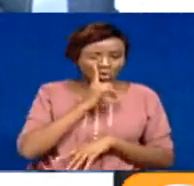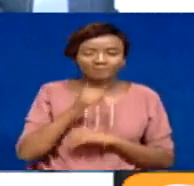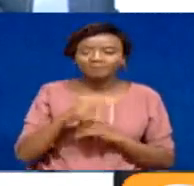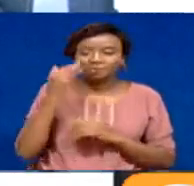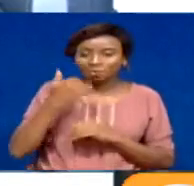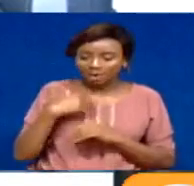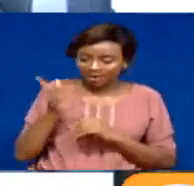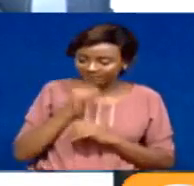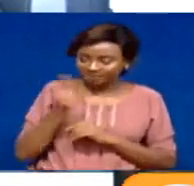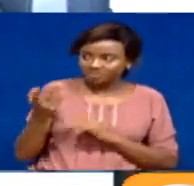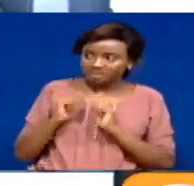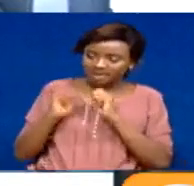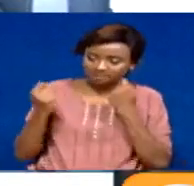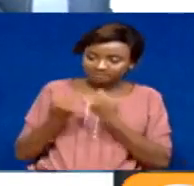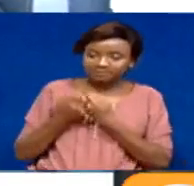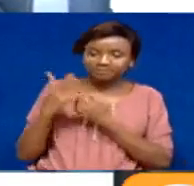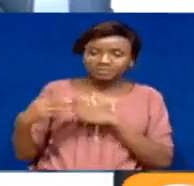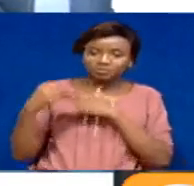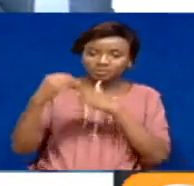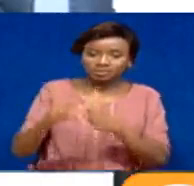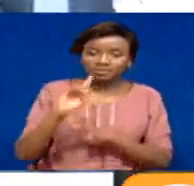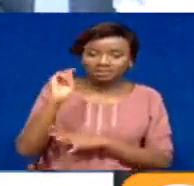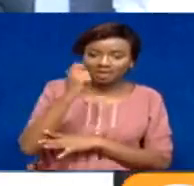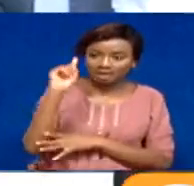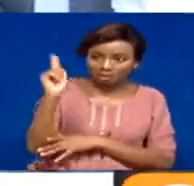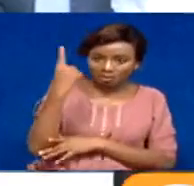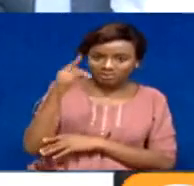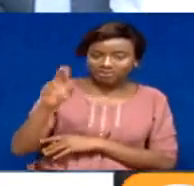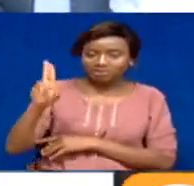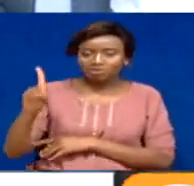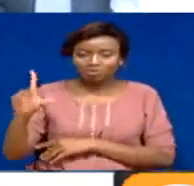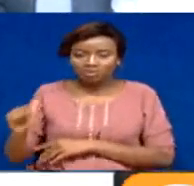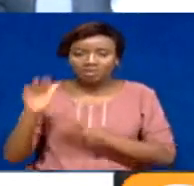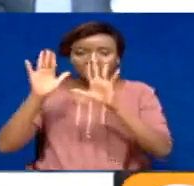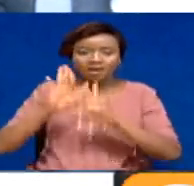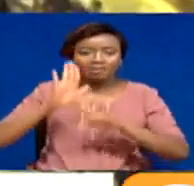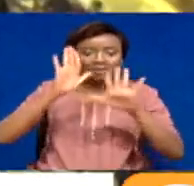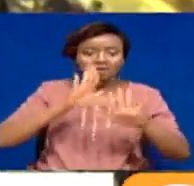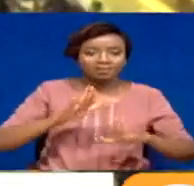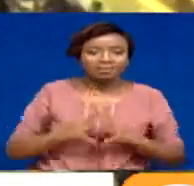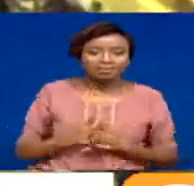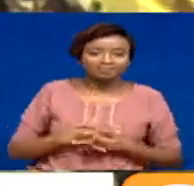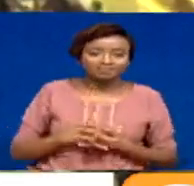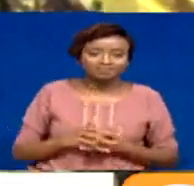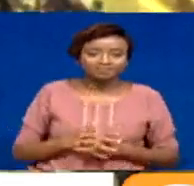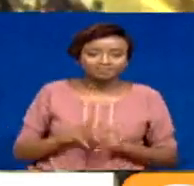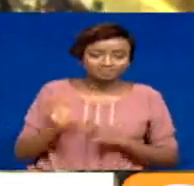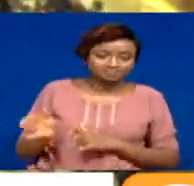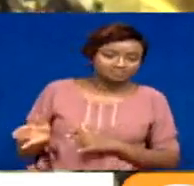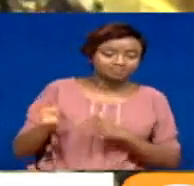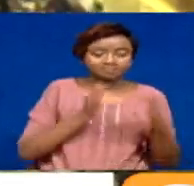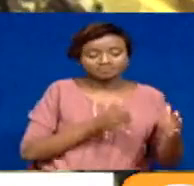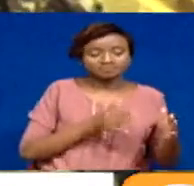will spearhead the Kenya Kwanza UDA campaign in Nairobi City. In the Azimio